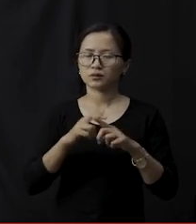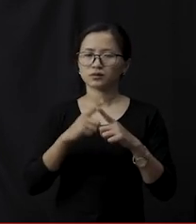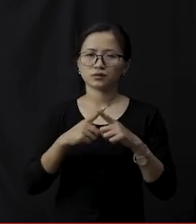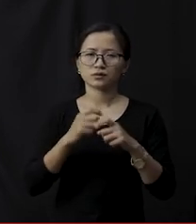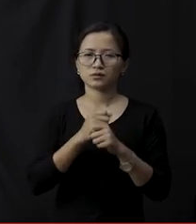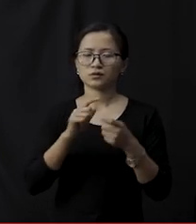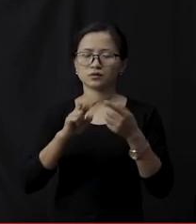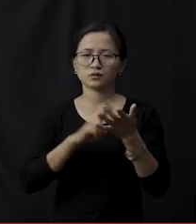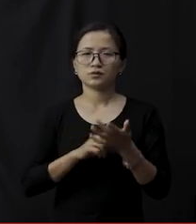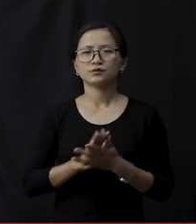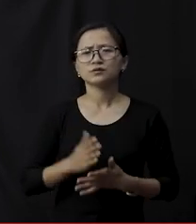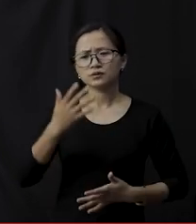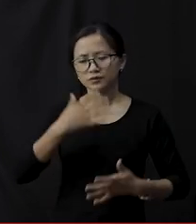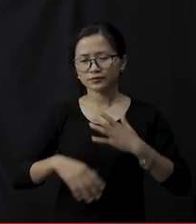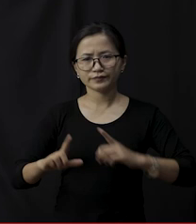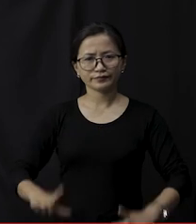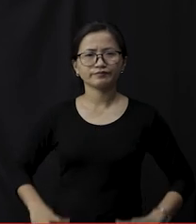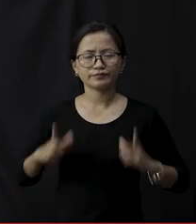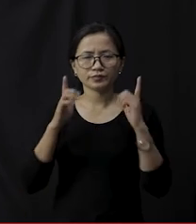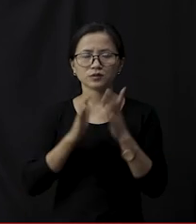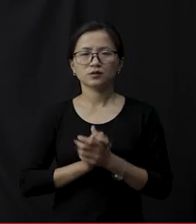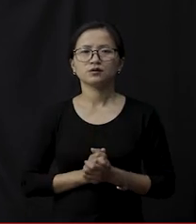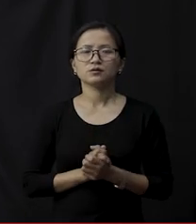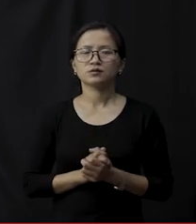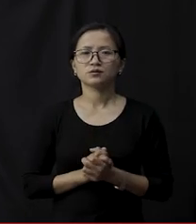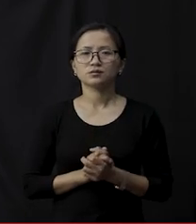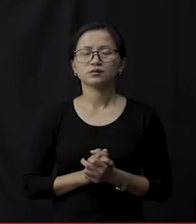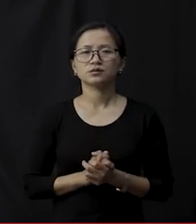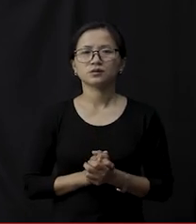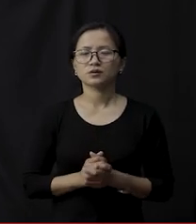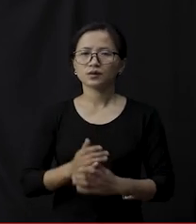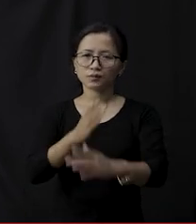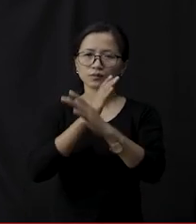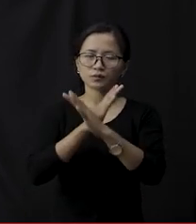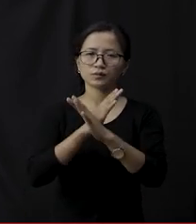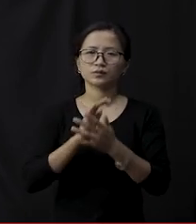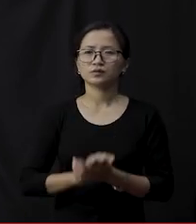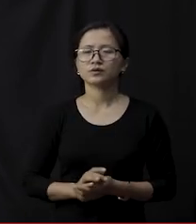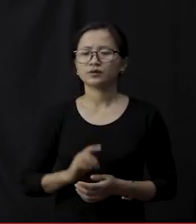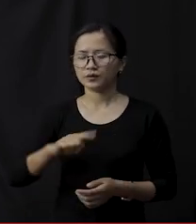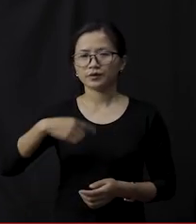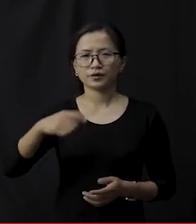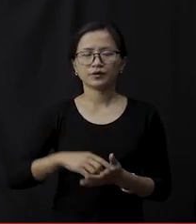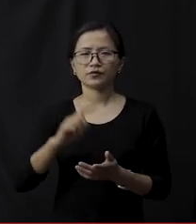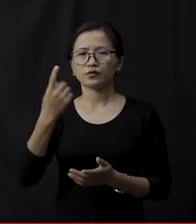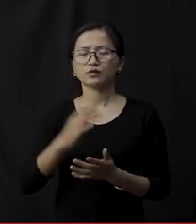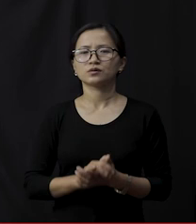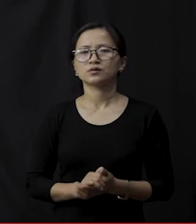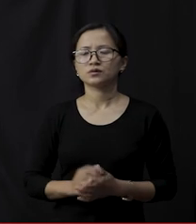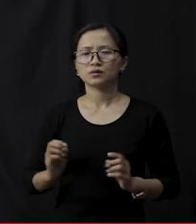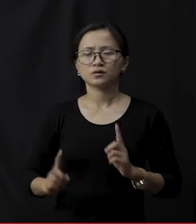okay? And for our survival, we need oxygen. And also to protect our everyone to protect